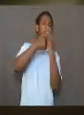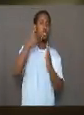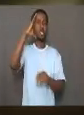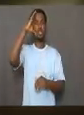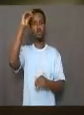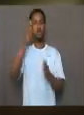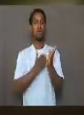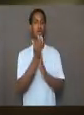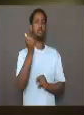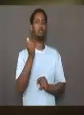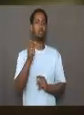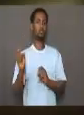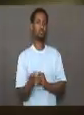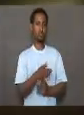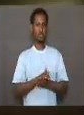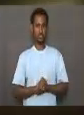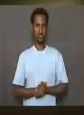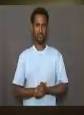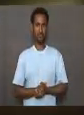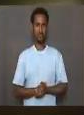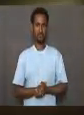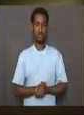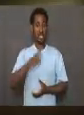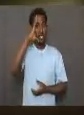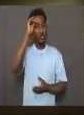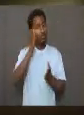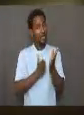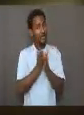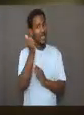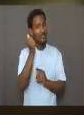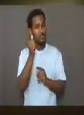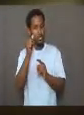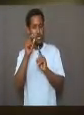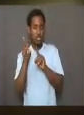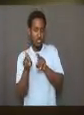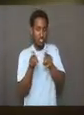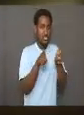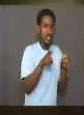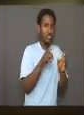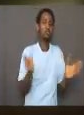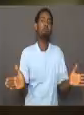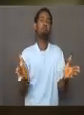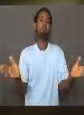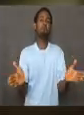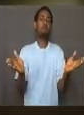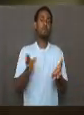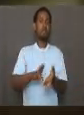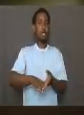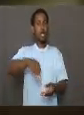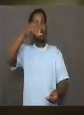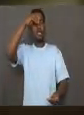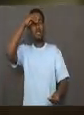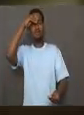rights situations. Human rights research encourages academic